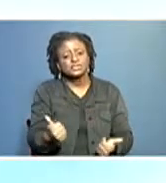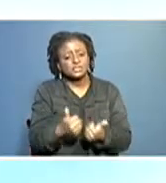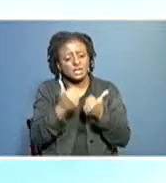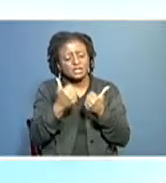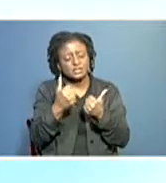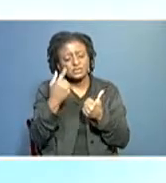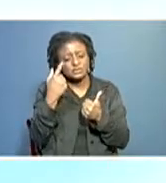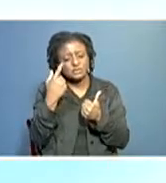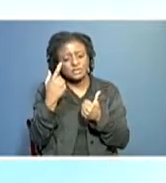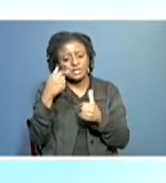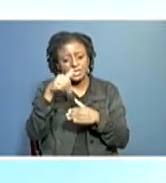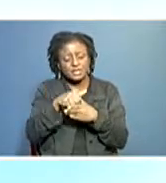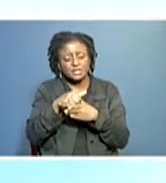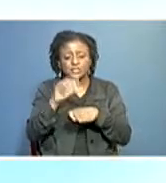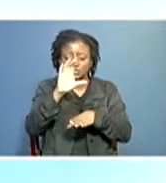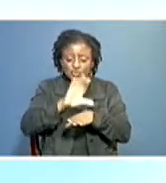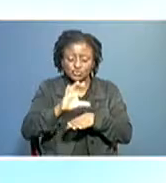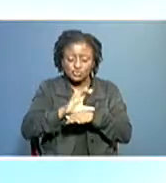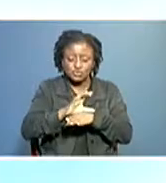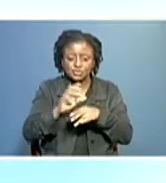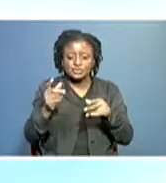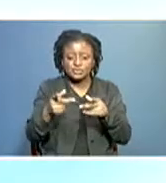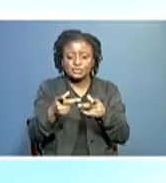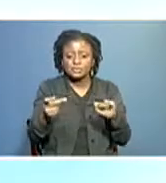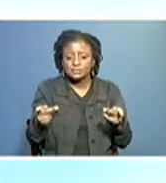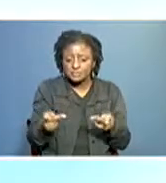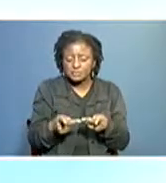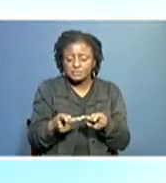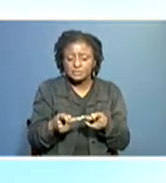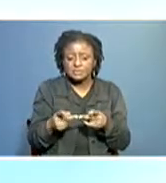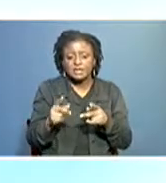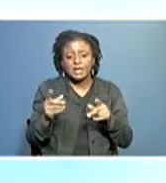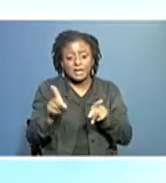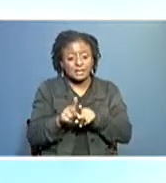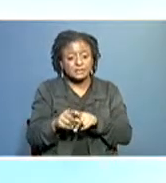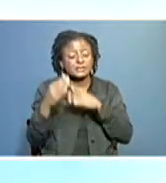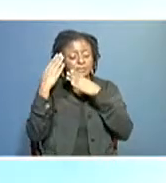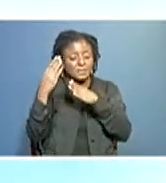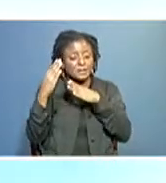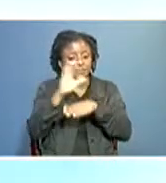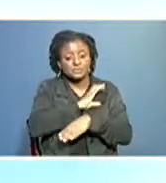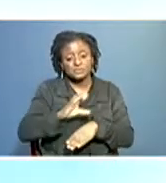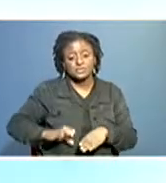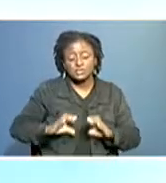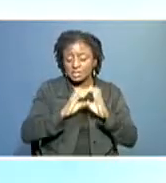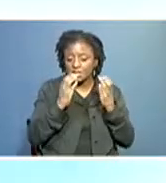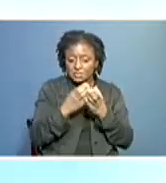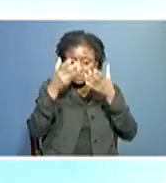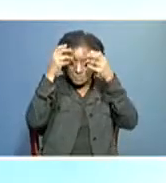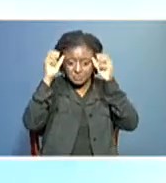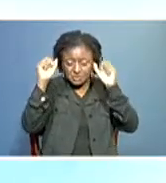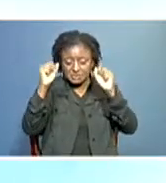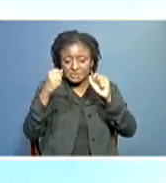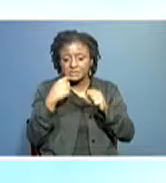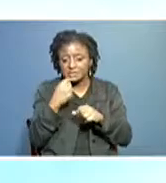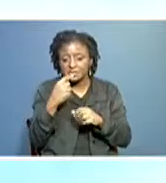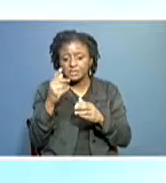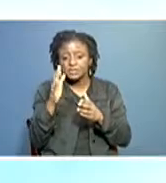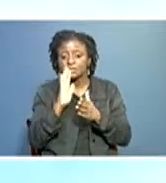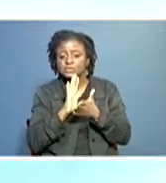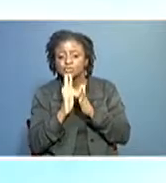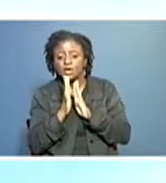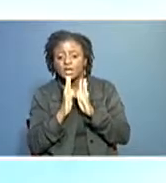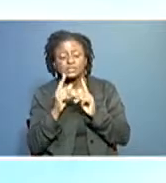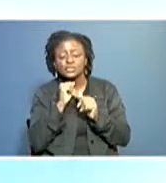another in church facilities. But as the Bahamas Christian Council president told our Carla Palmer, those talks didn't produce